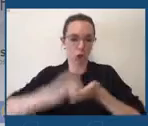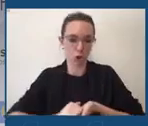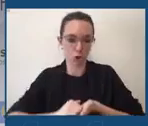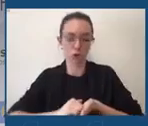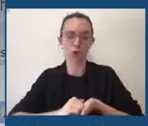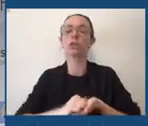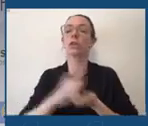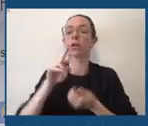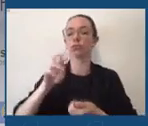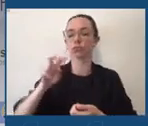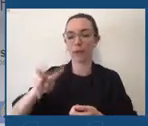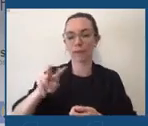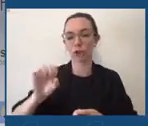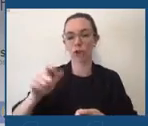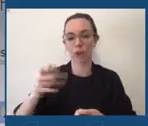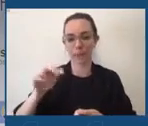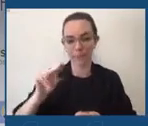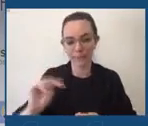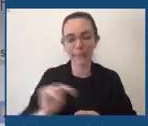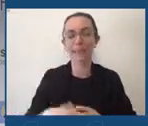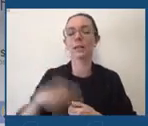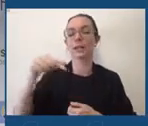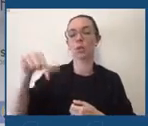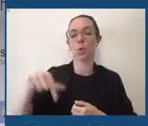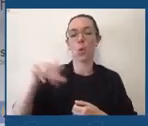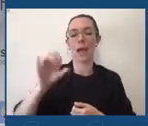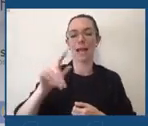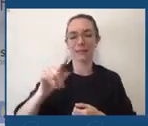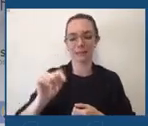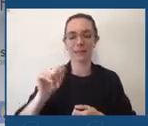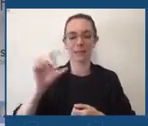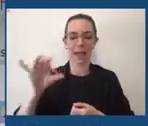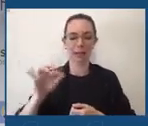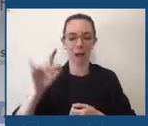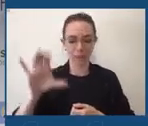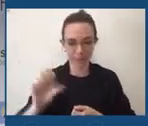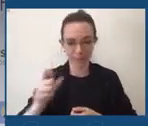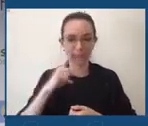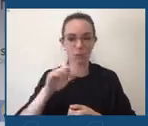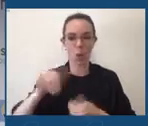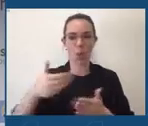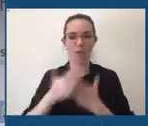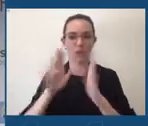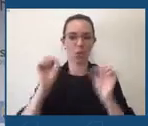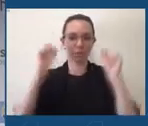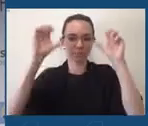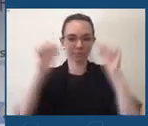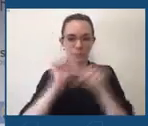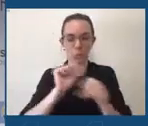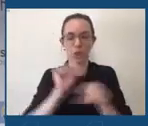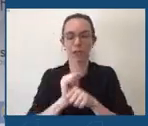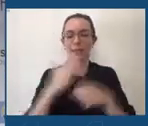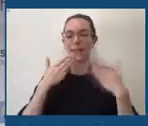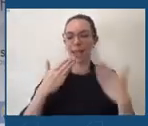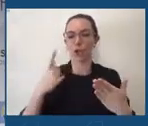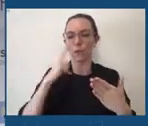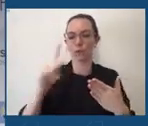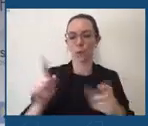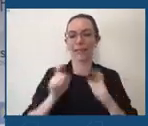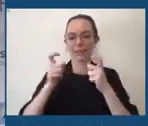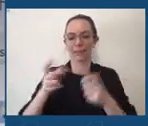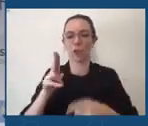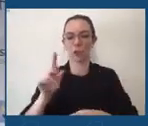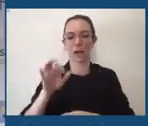Reverend DeGraff, Quest Diagnostics, and Governor Hochul for all of your tremendous work. Thank you for giving United Way the gift of carrying out this